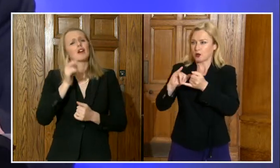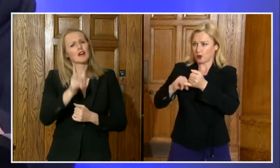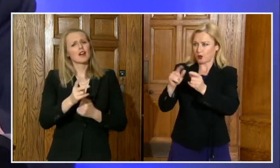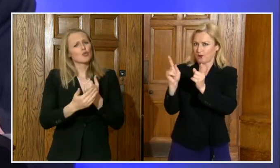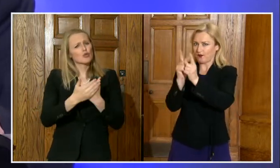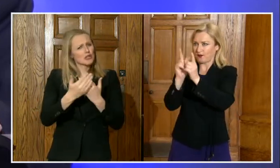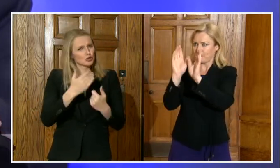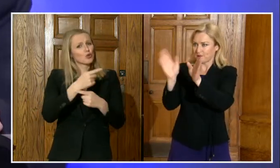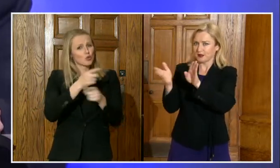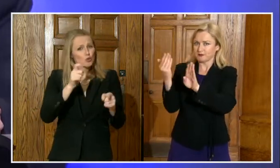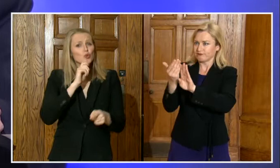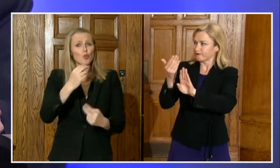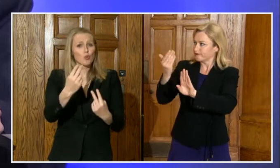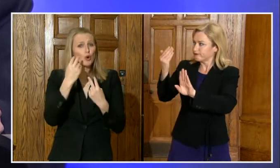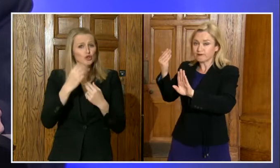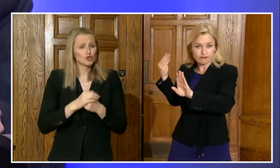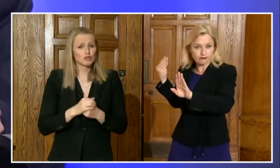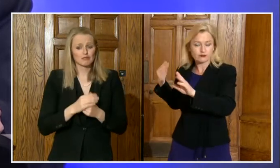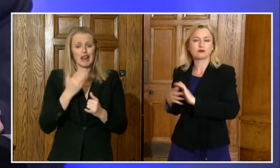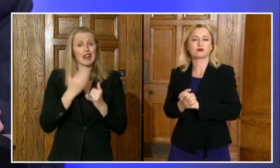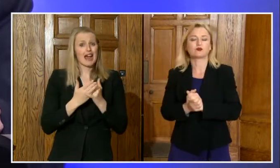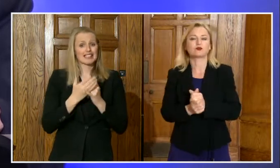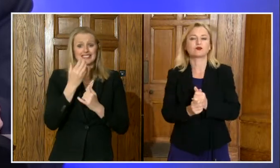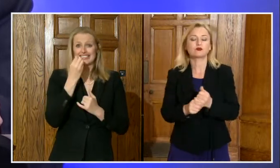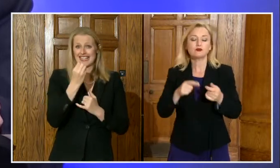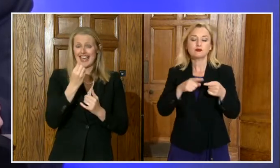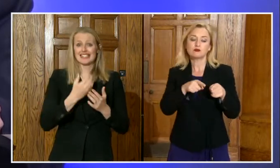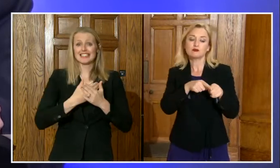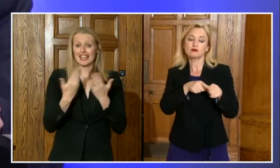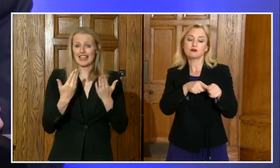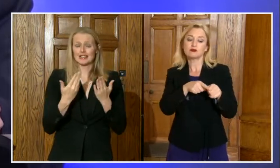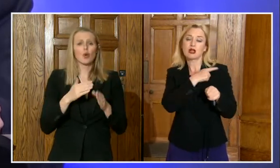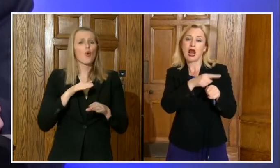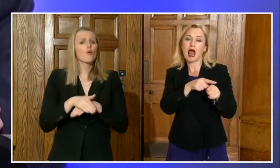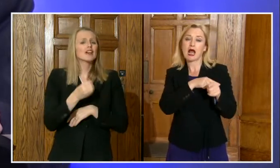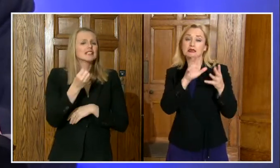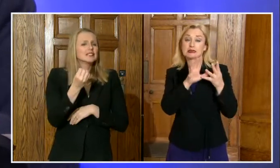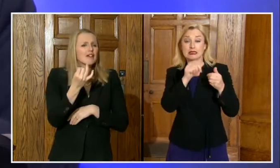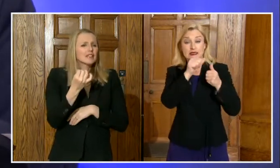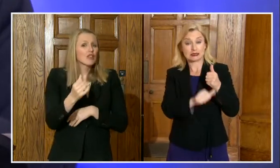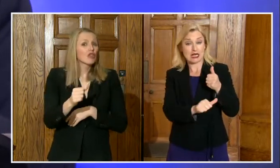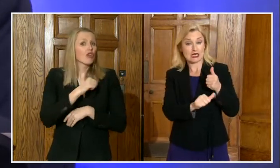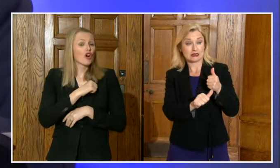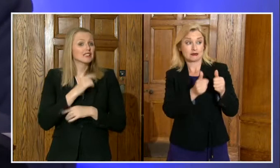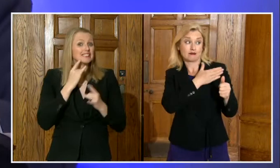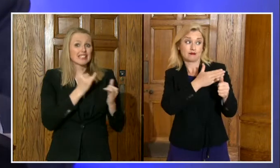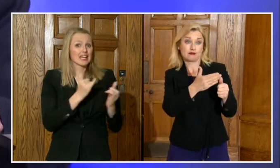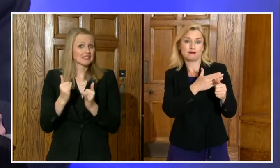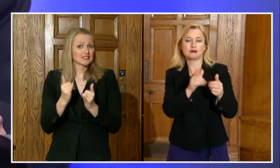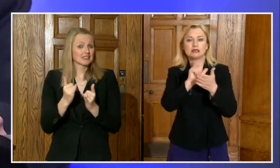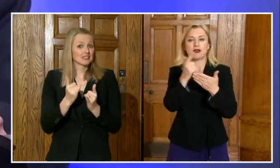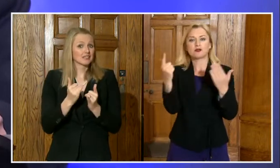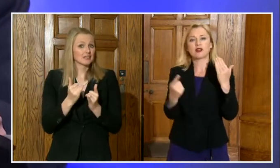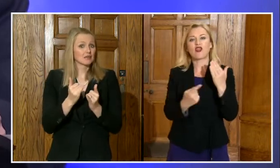listening. In the last 10 days alone, there have been over 17,000 individual tests confirmed in our local